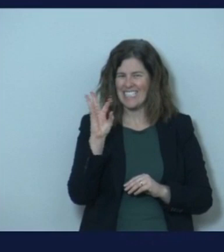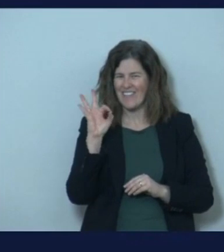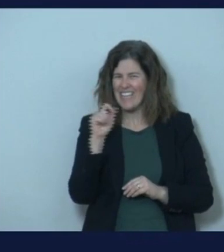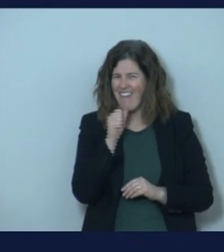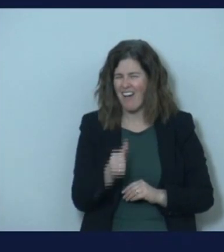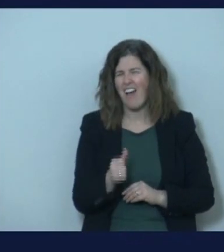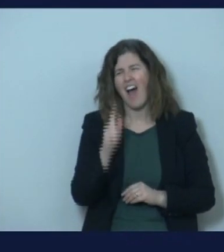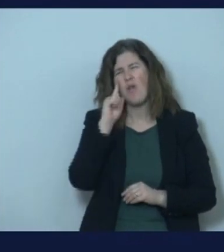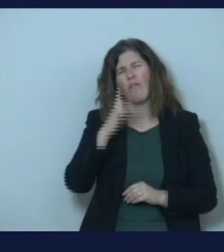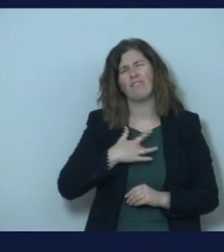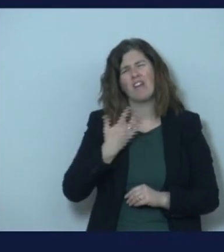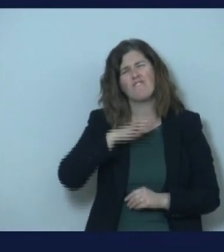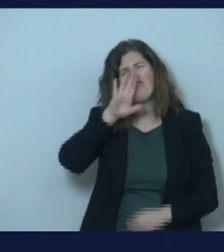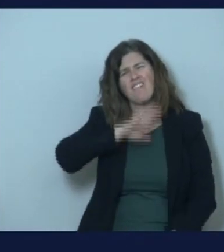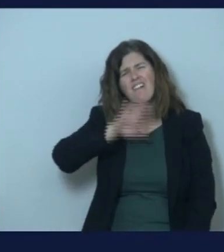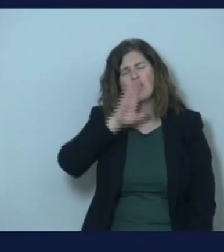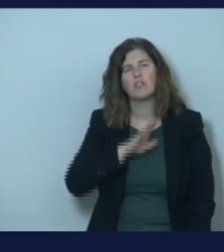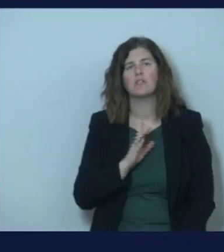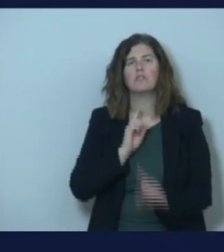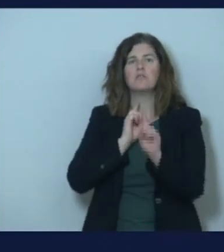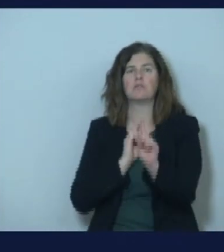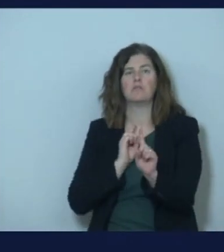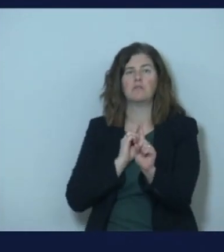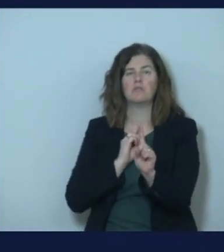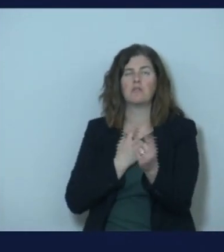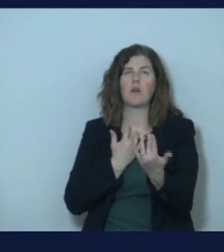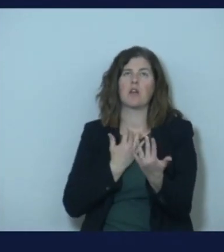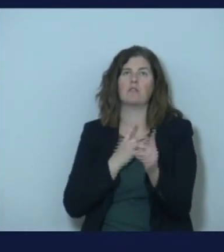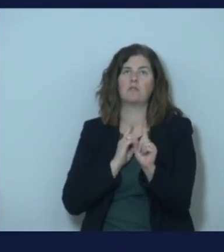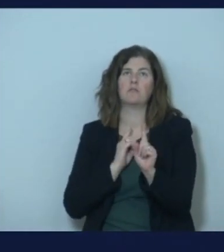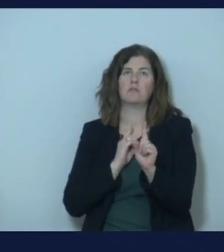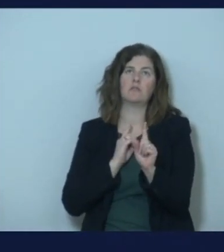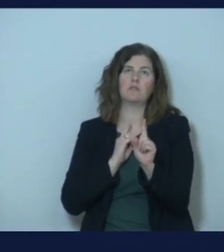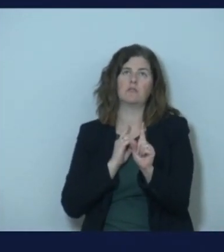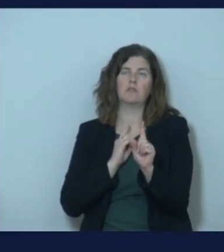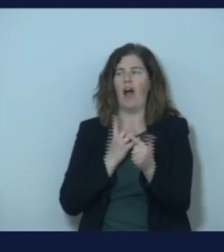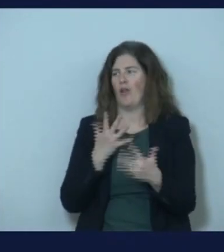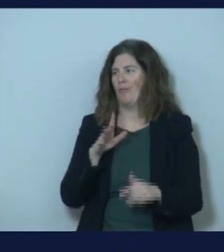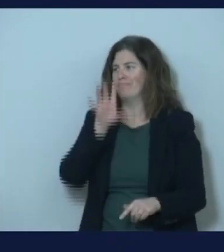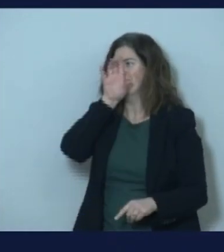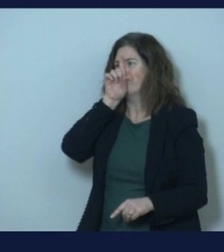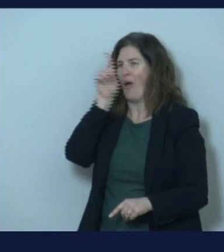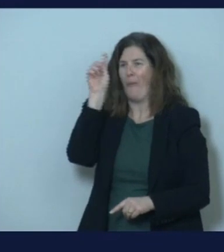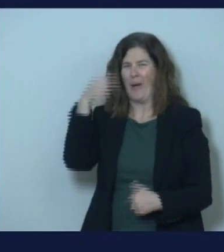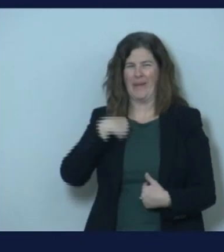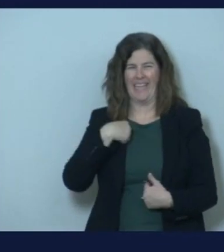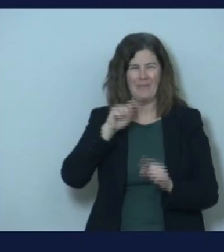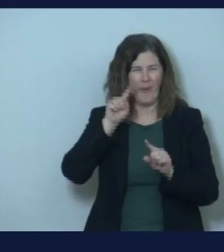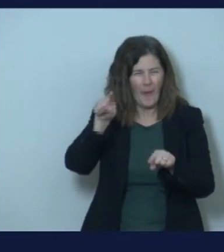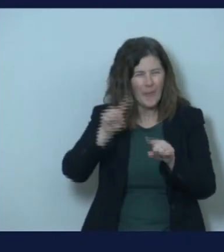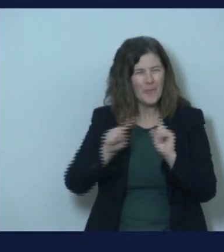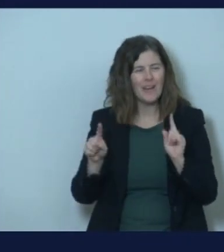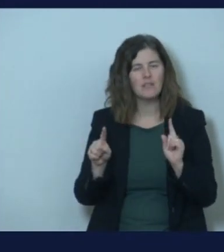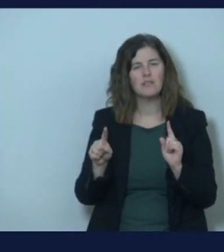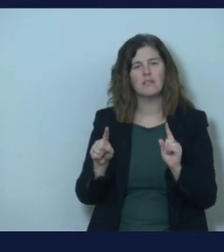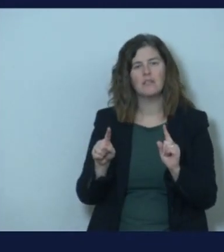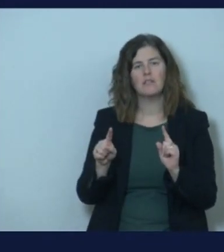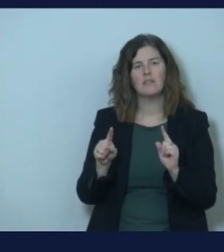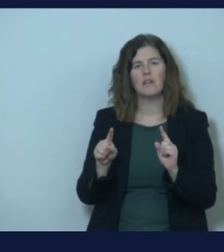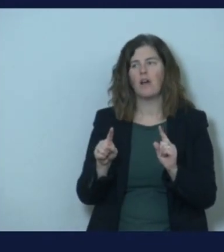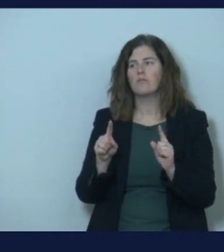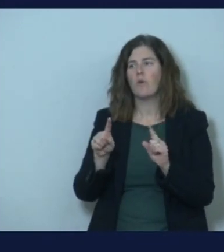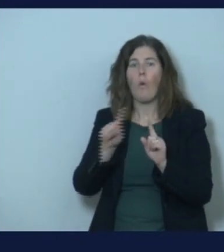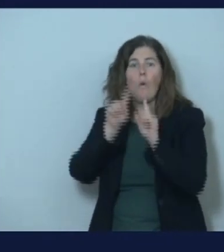know it must be very frustrating while you're waiting in line. I don't want to give myself away about where I was, but working on your